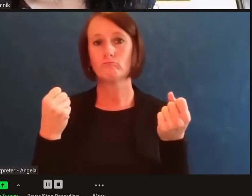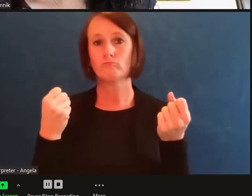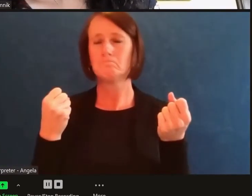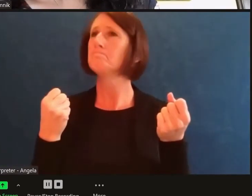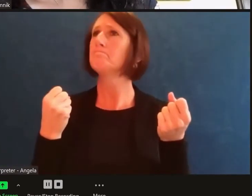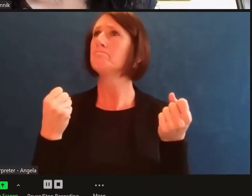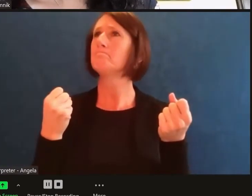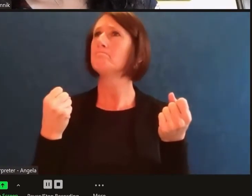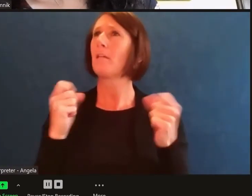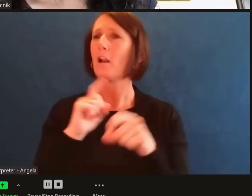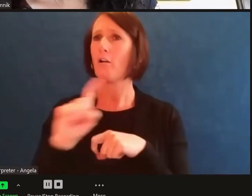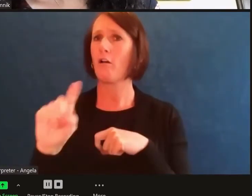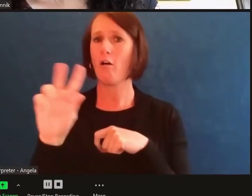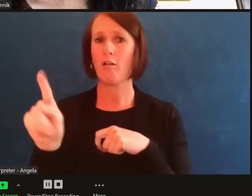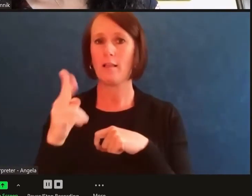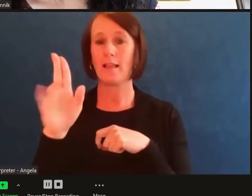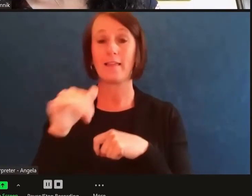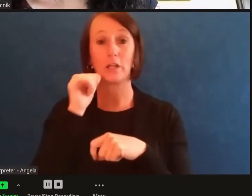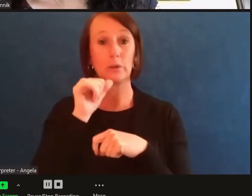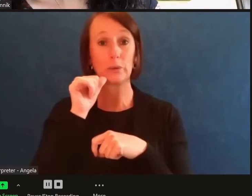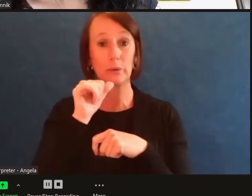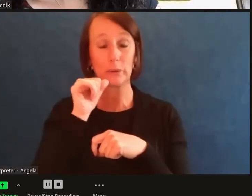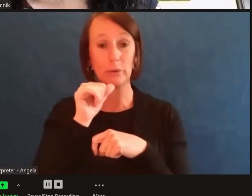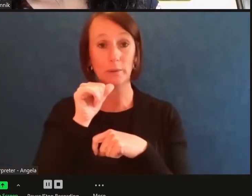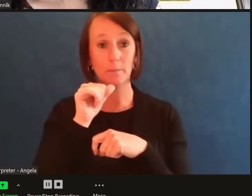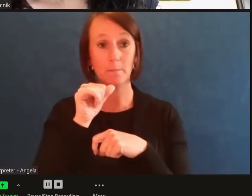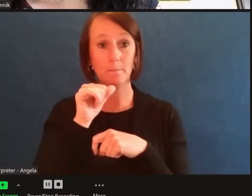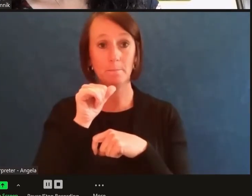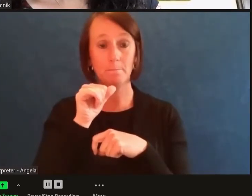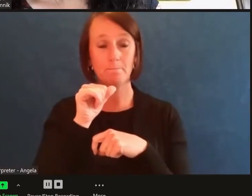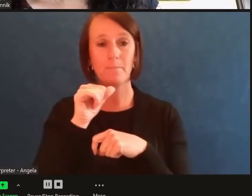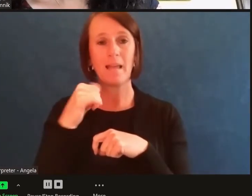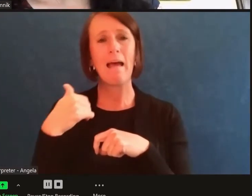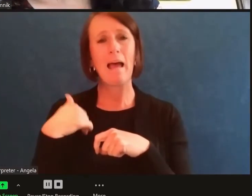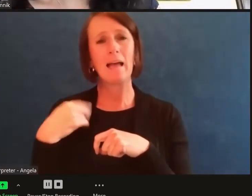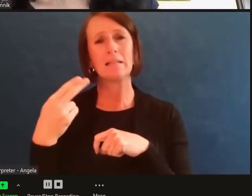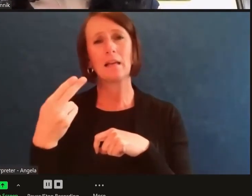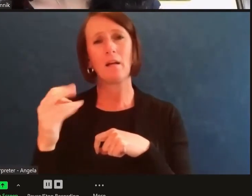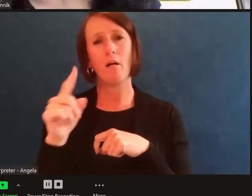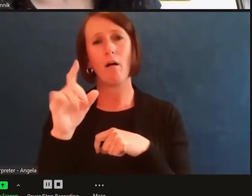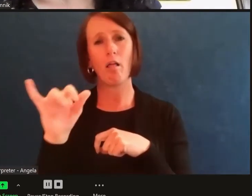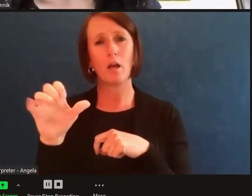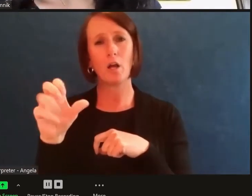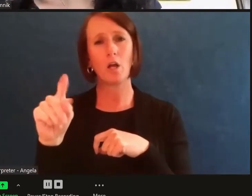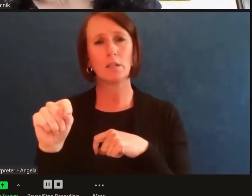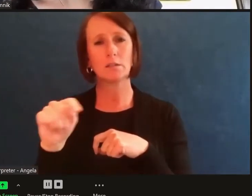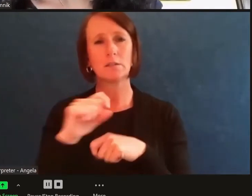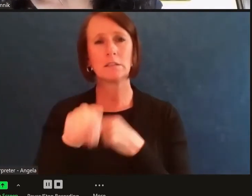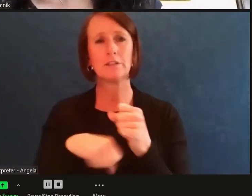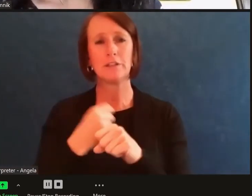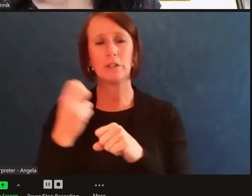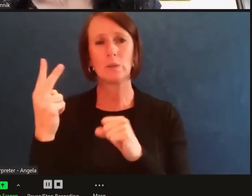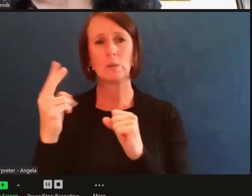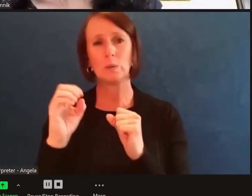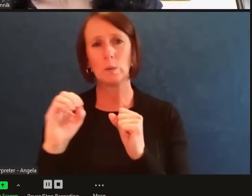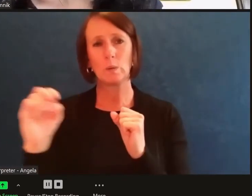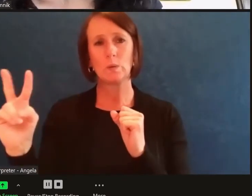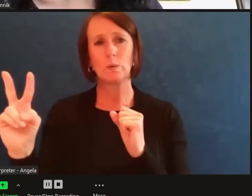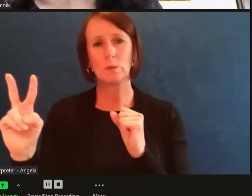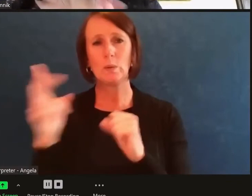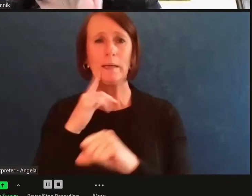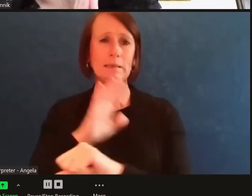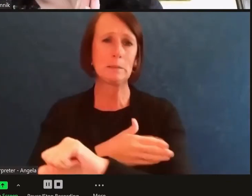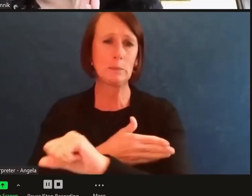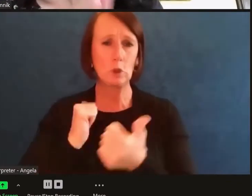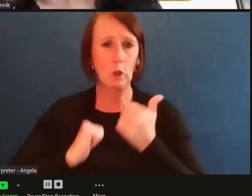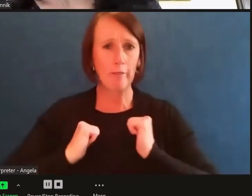about a girl who's, it has a Holocaust theme to it. It's set in 2002. It has a musical theater